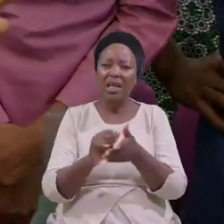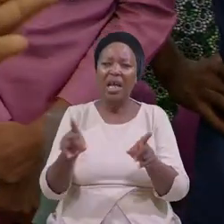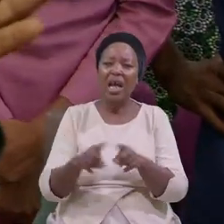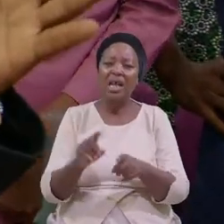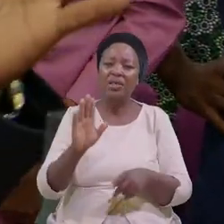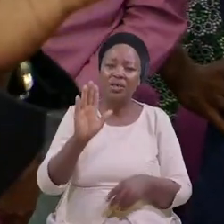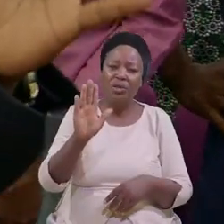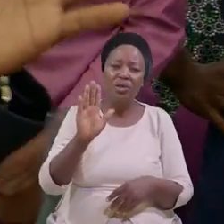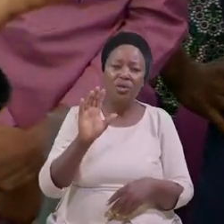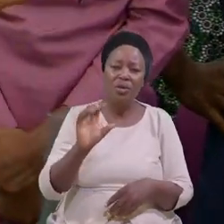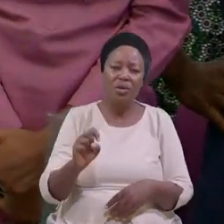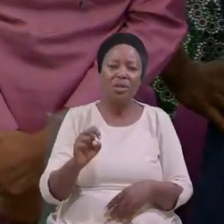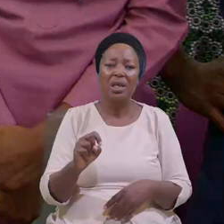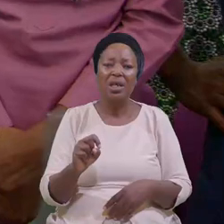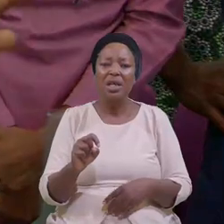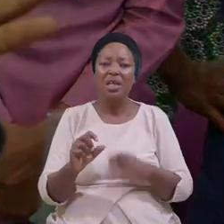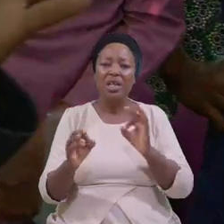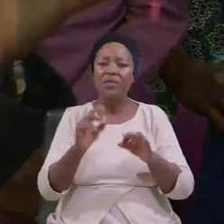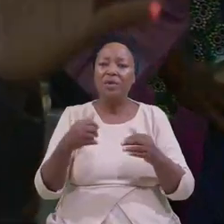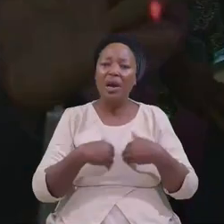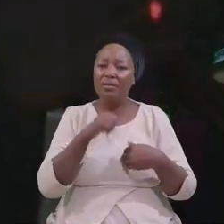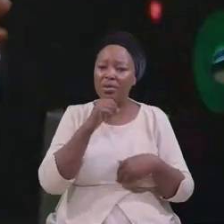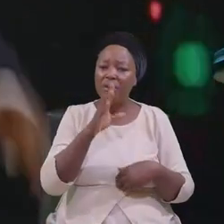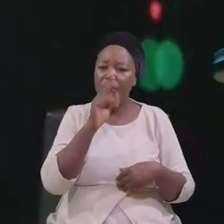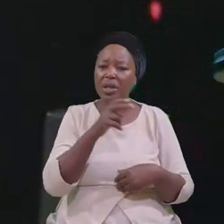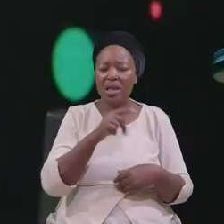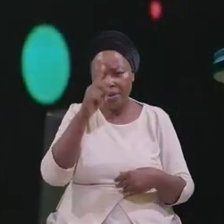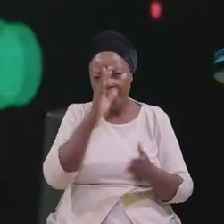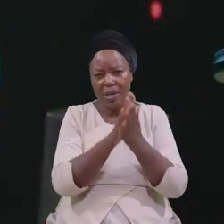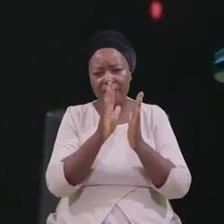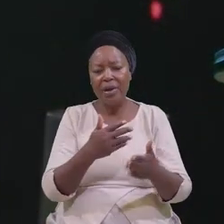you've not been a believer before, say